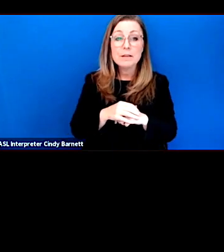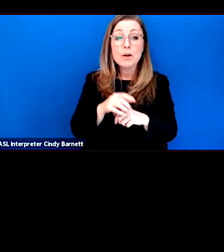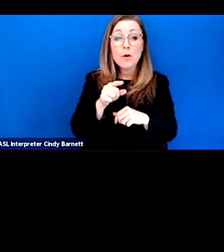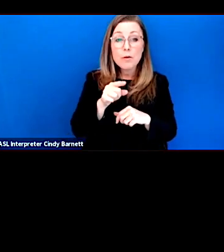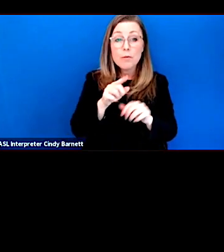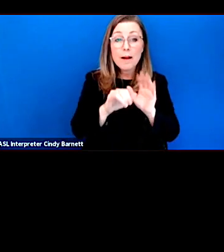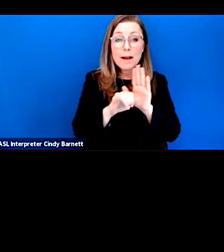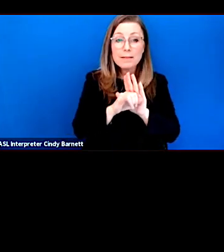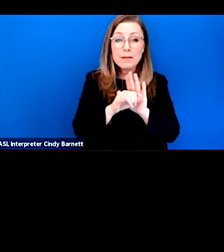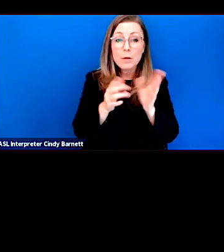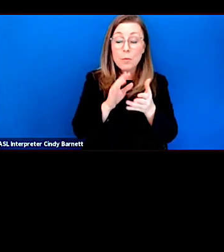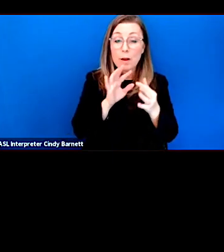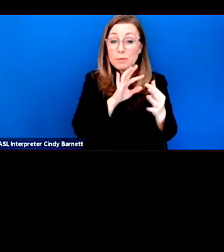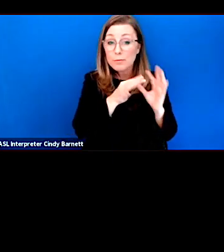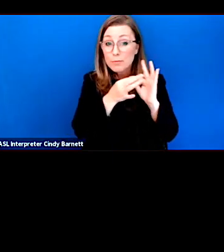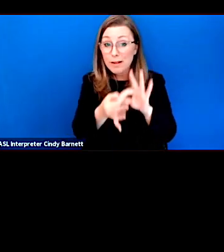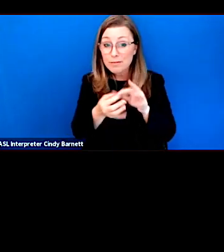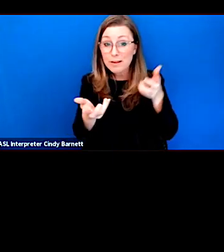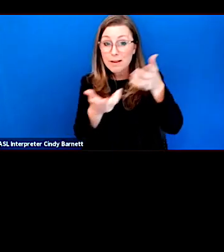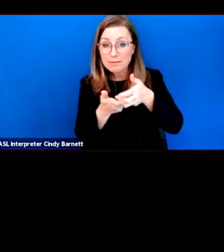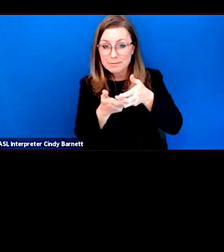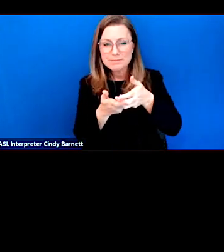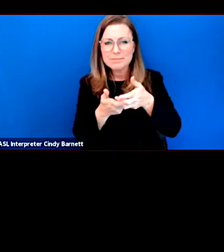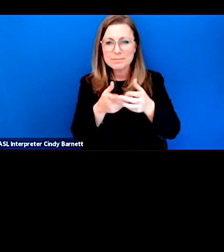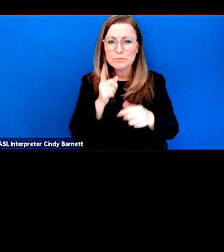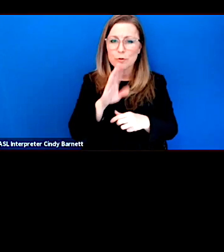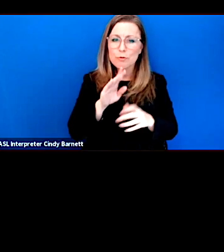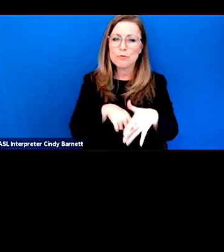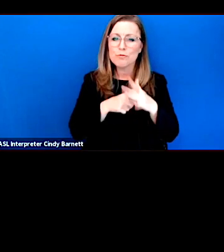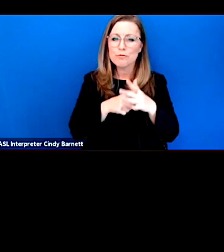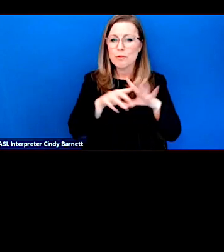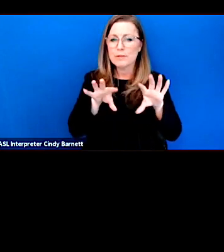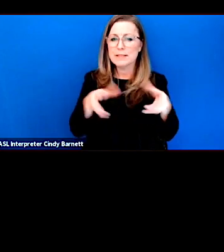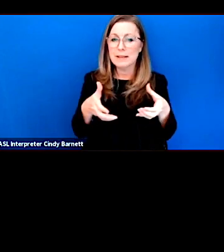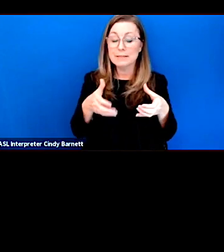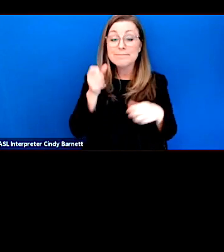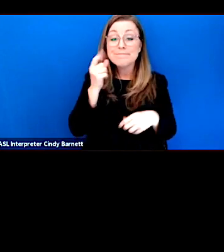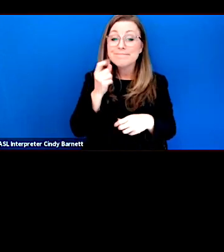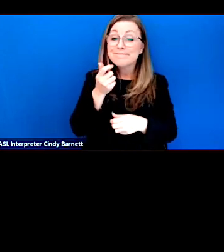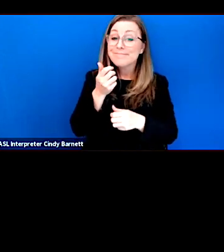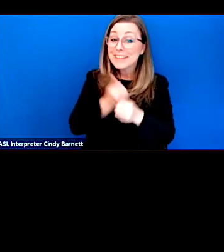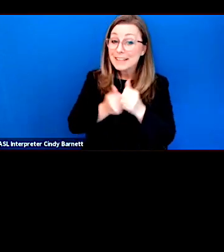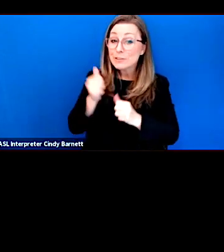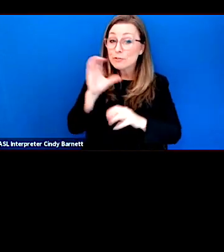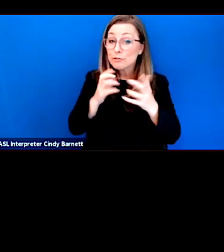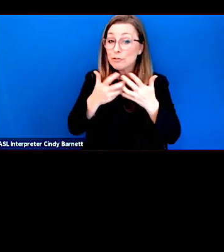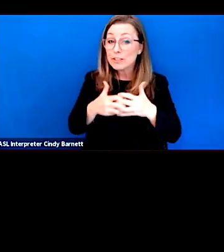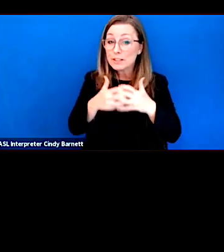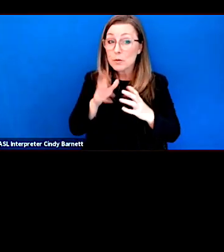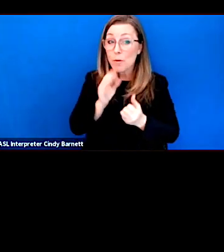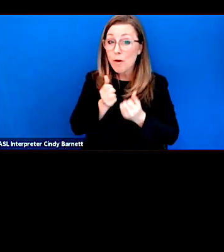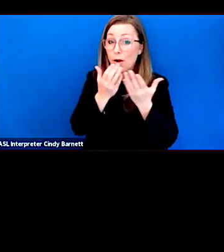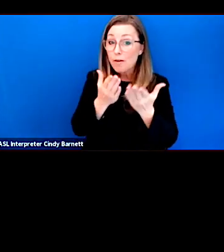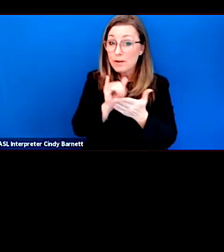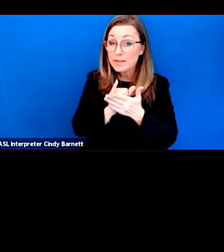start set. Not every search engine offers a cited by feature, but if they do, you should utilize it for getting